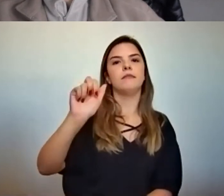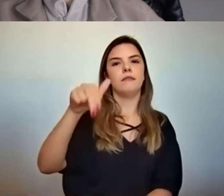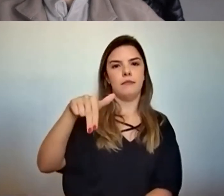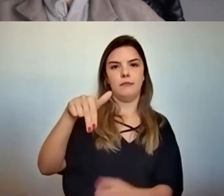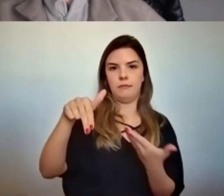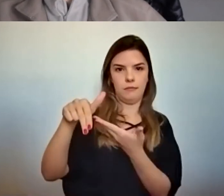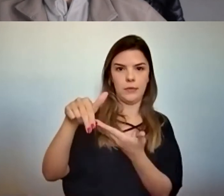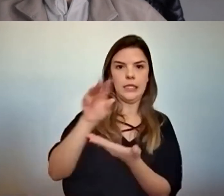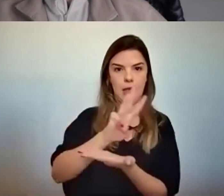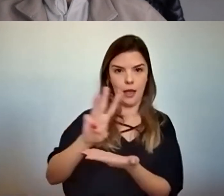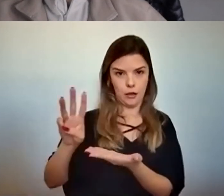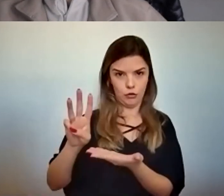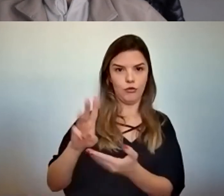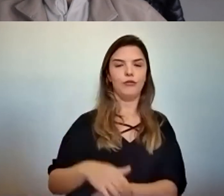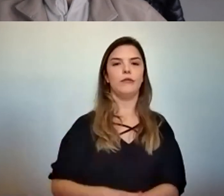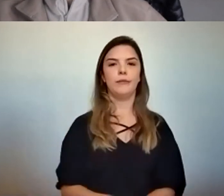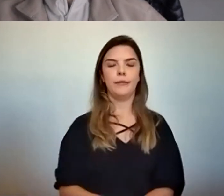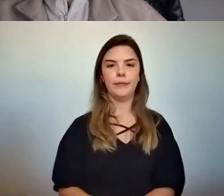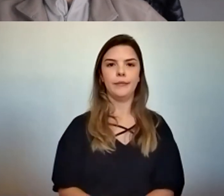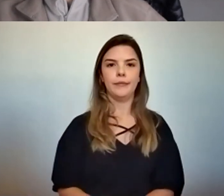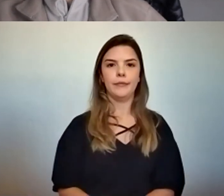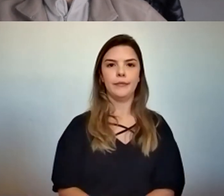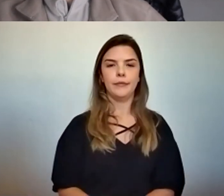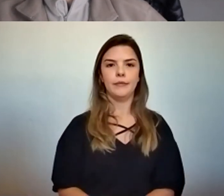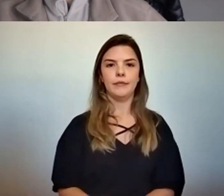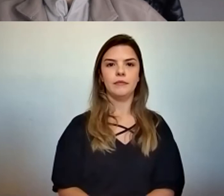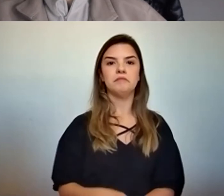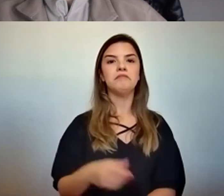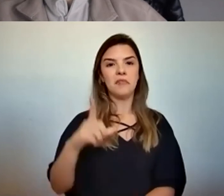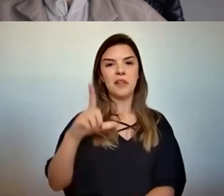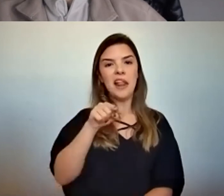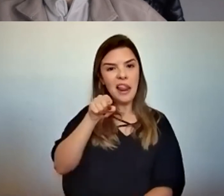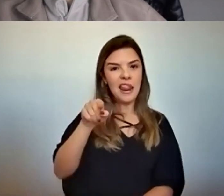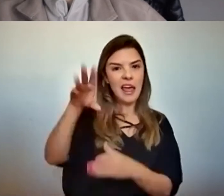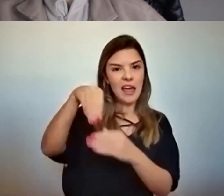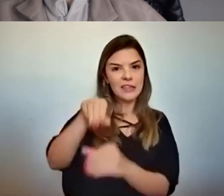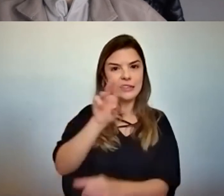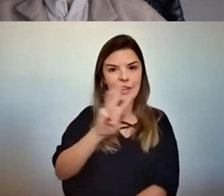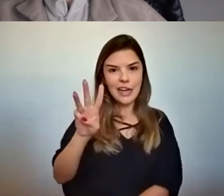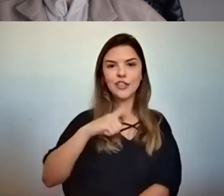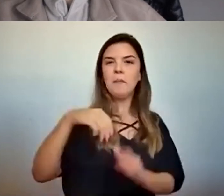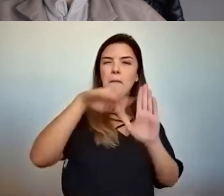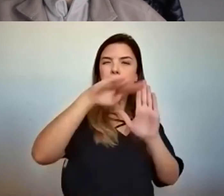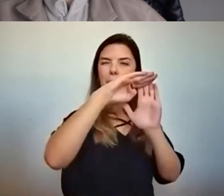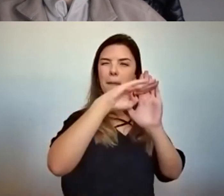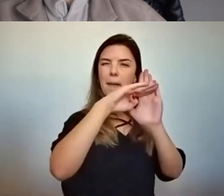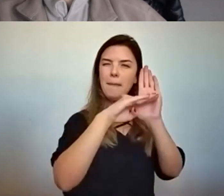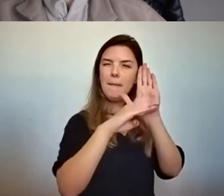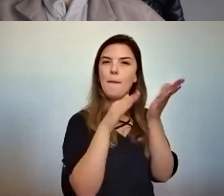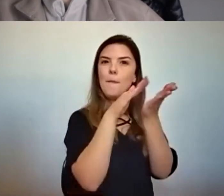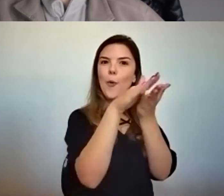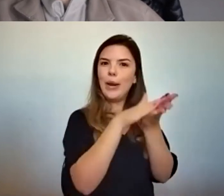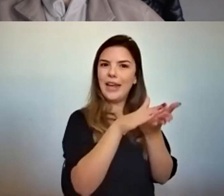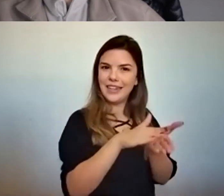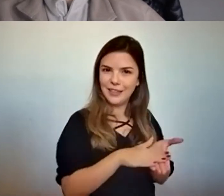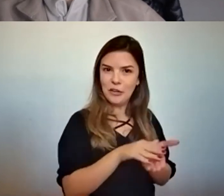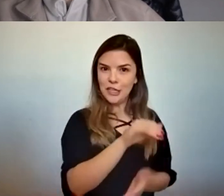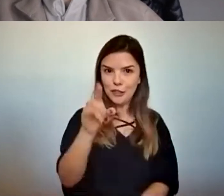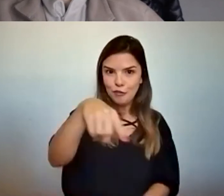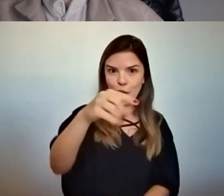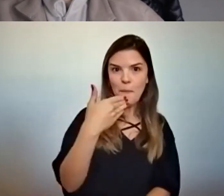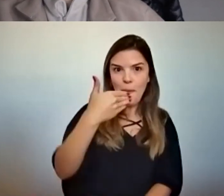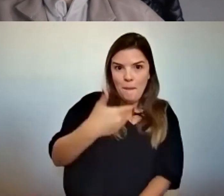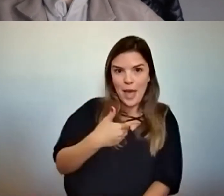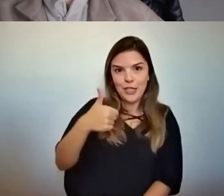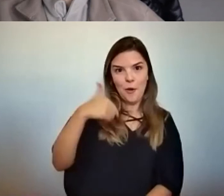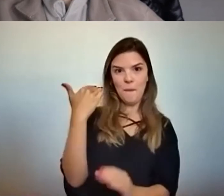Cirin site. And then you have a list of publications. And then if you ask me to send you something, as long as you don't ask